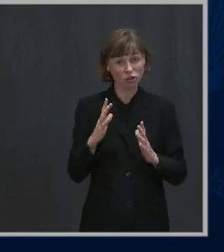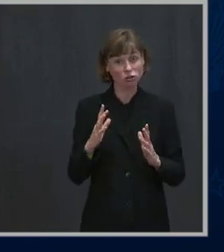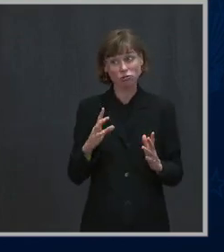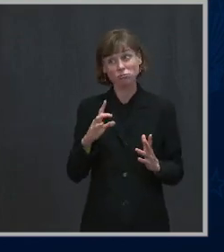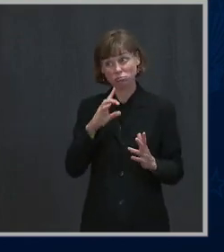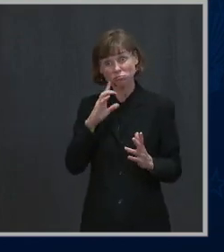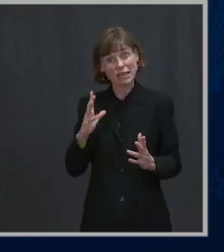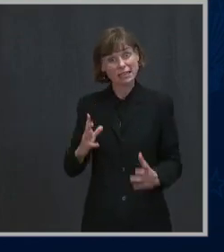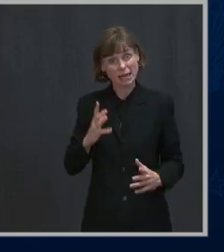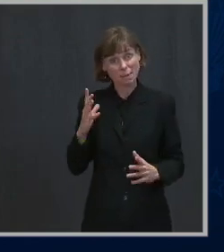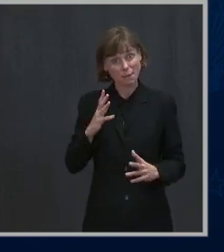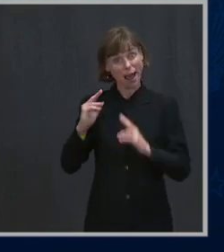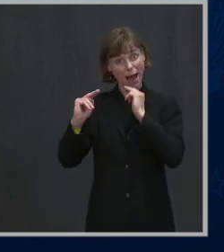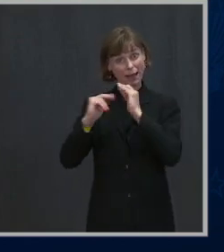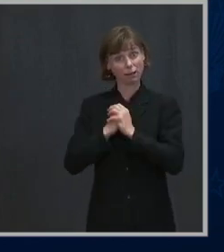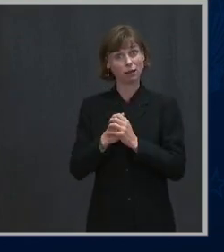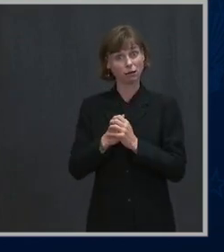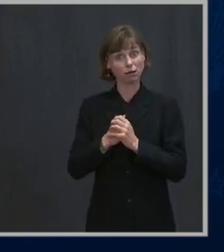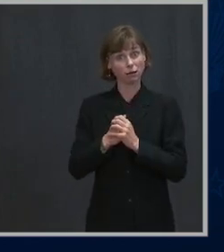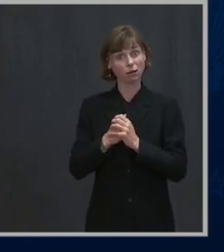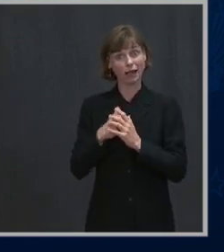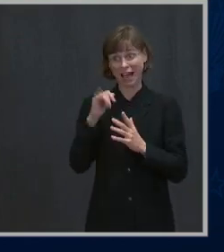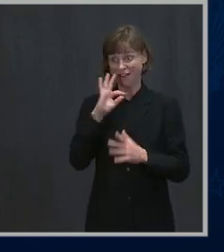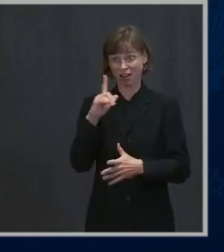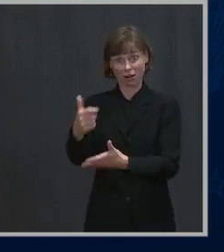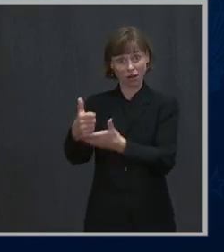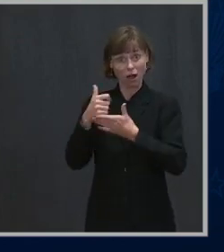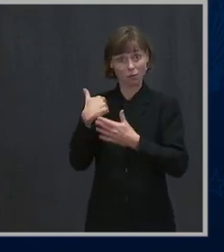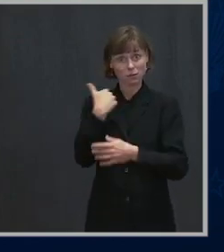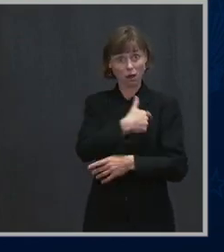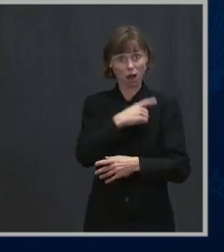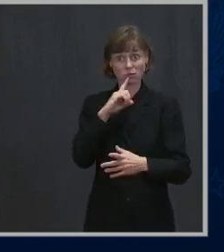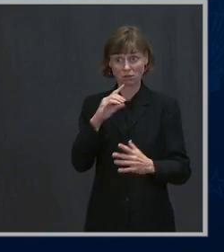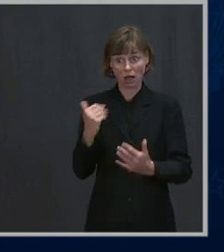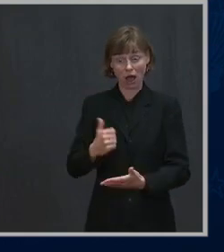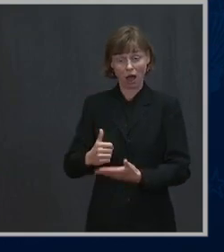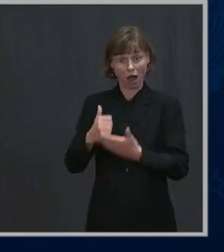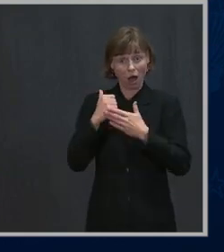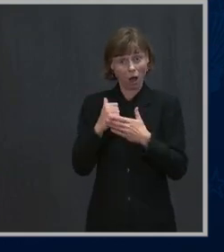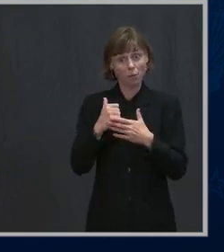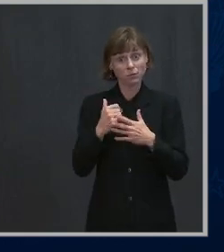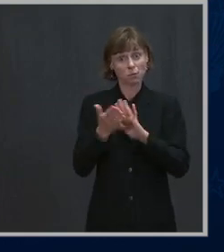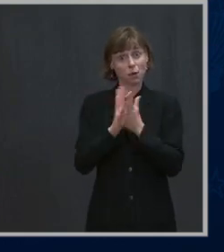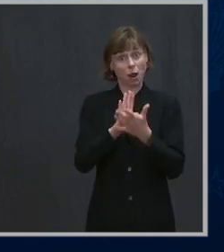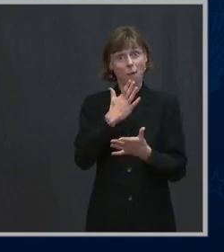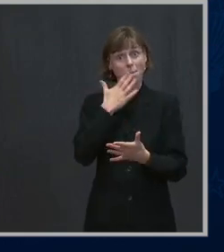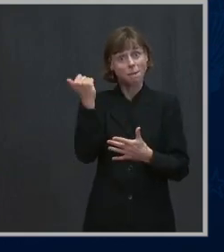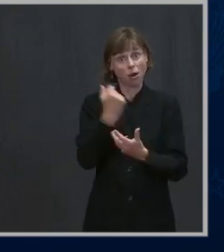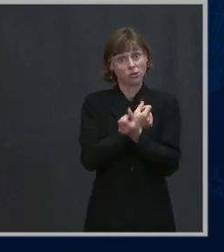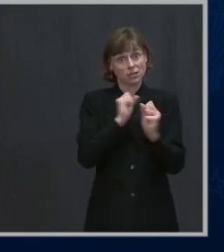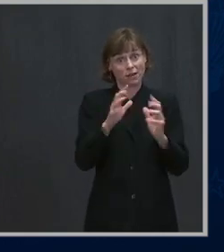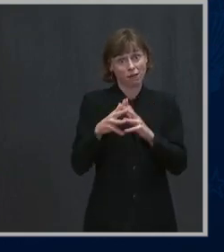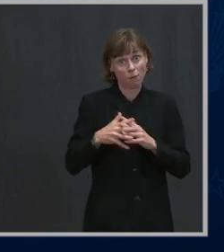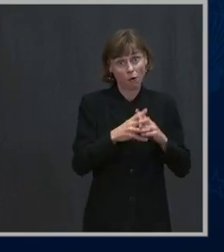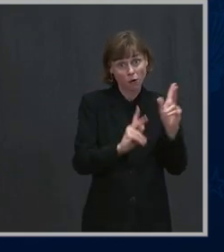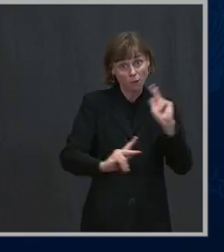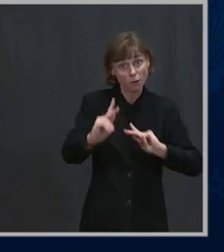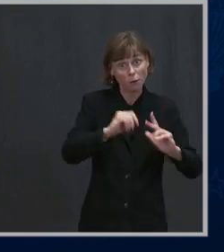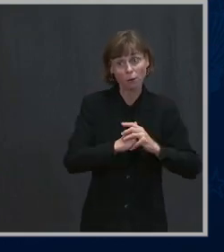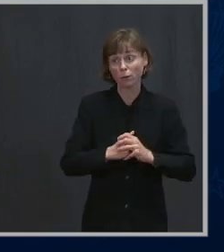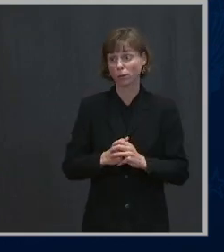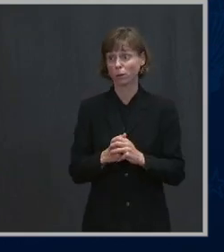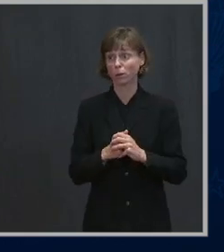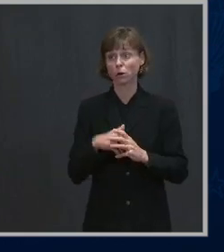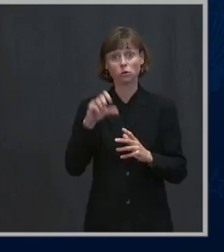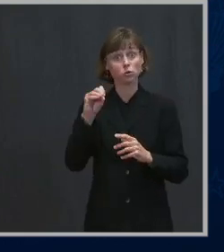it's in our interest and advance the security of the american people that's why yesterday the united states